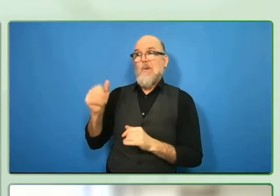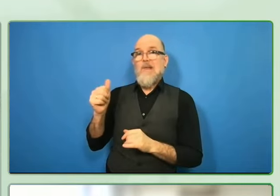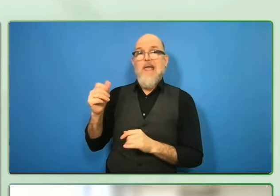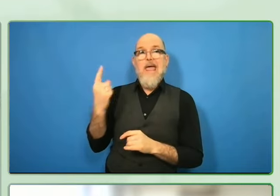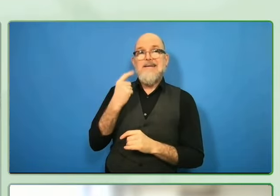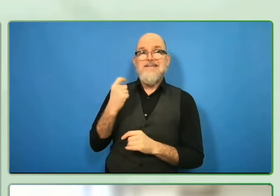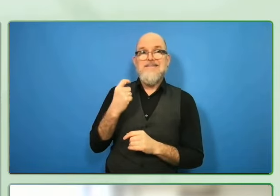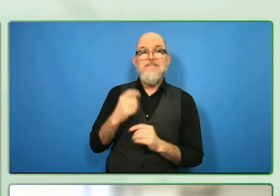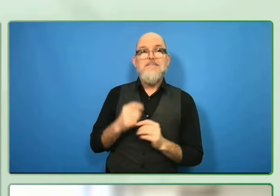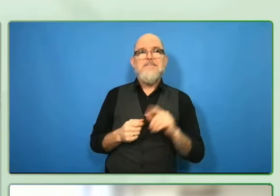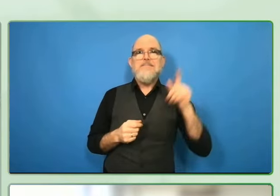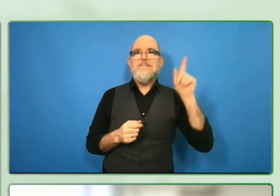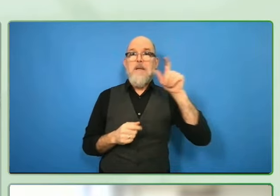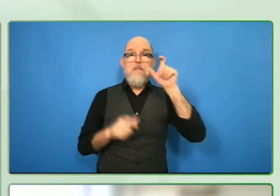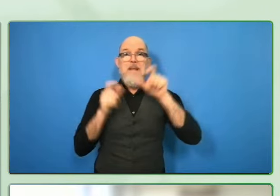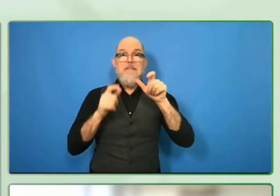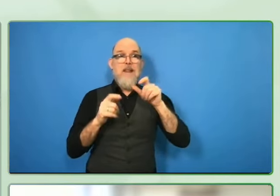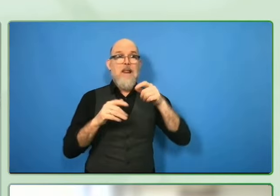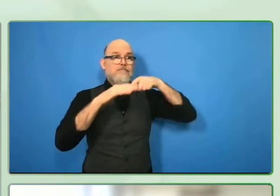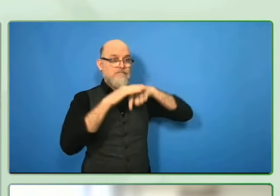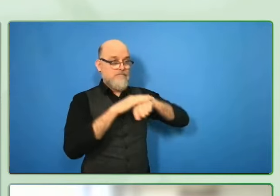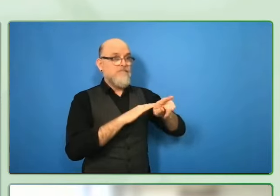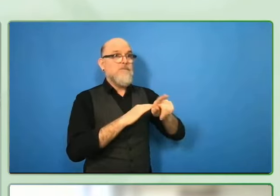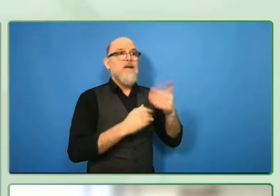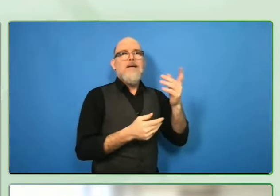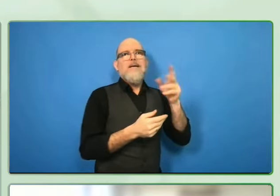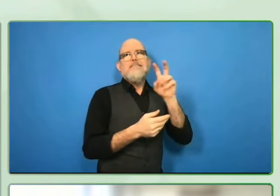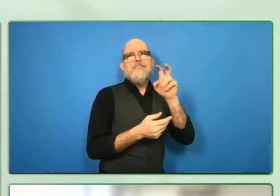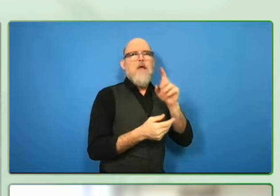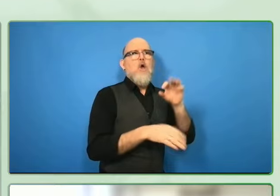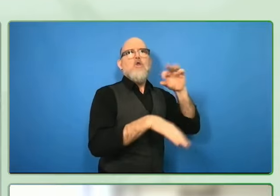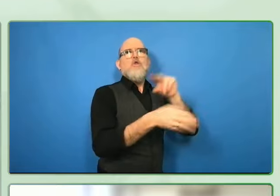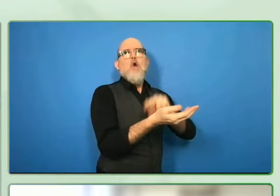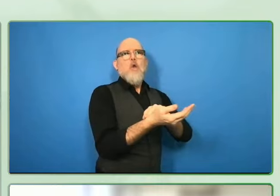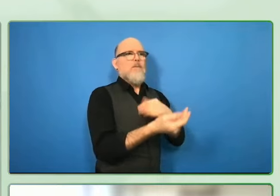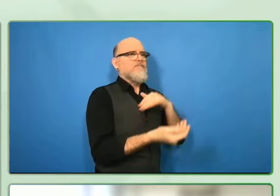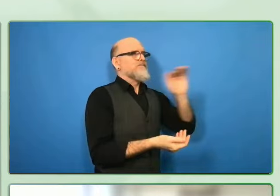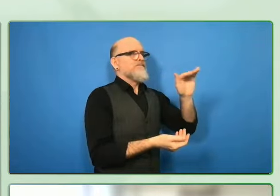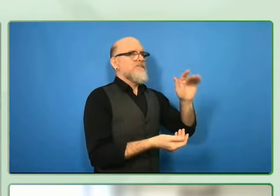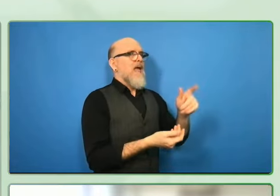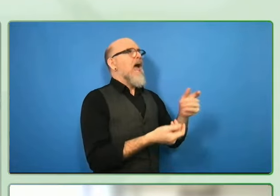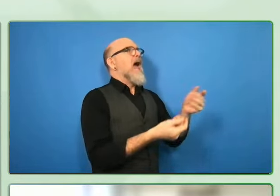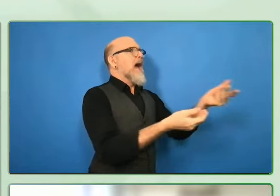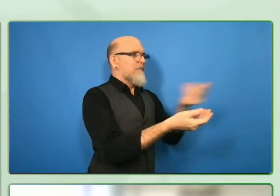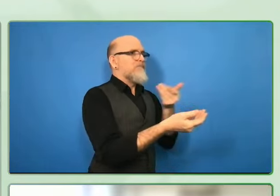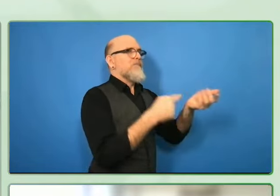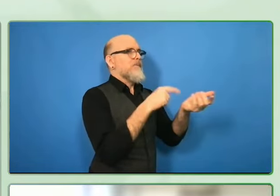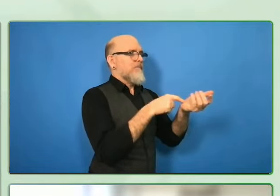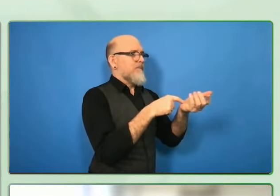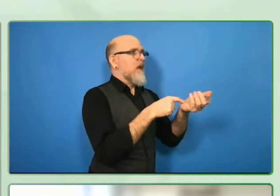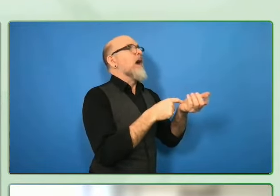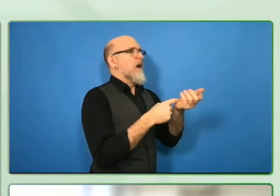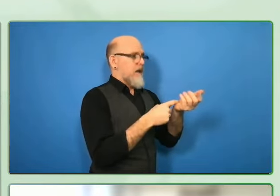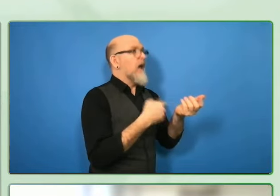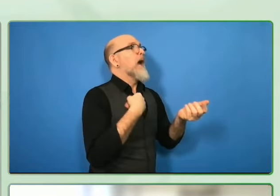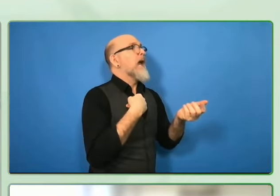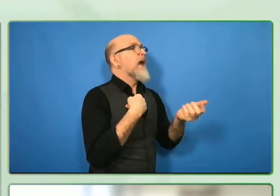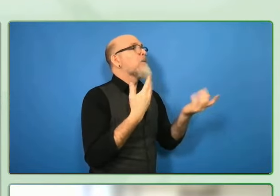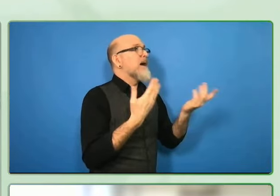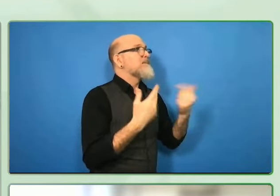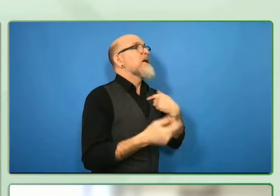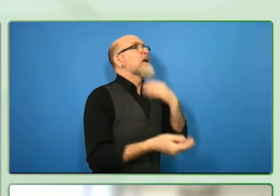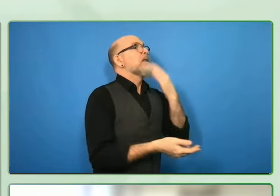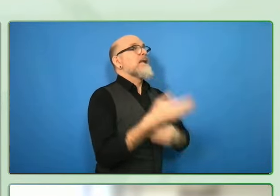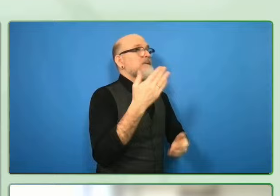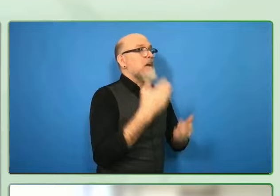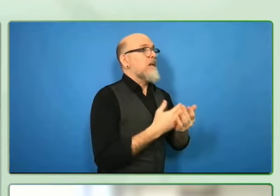positive confirmation they have a disability. Then what? They don't know how to remove the barriers they're facing because of their disability. So that's why you need